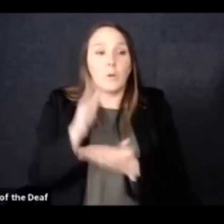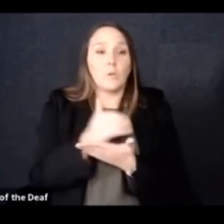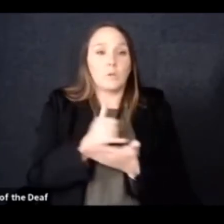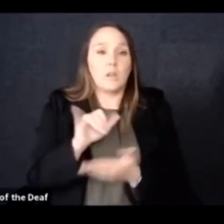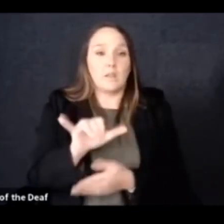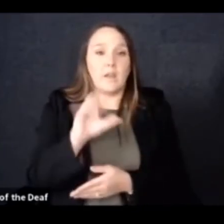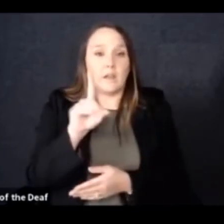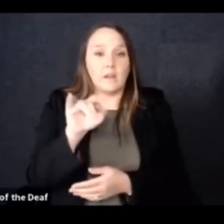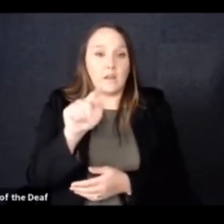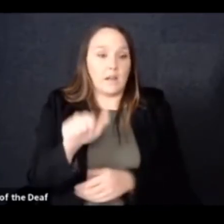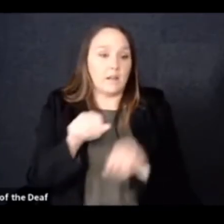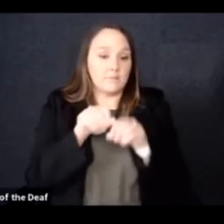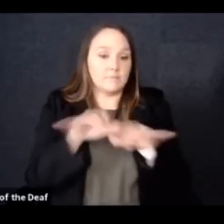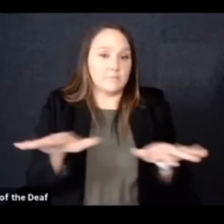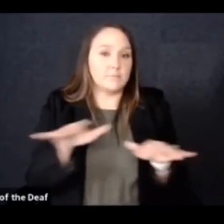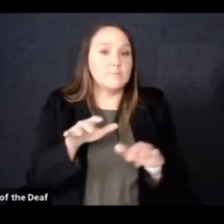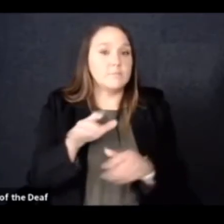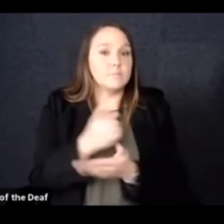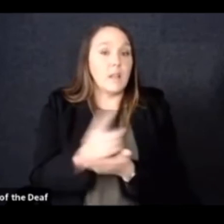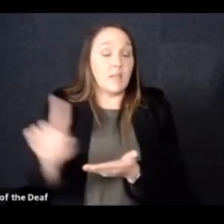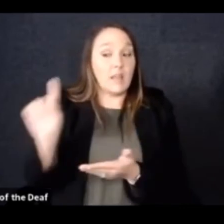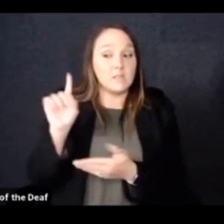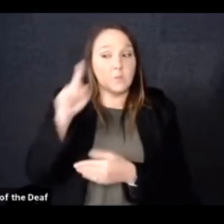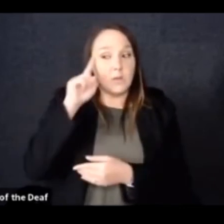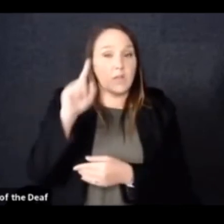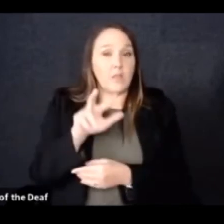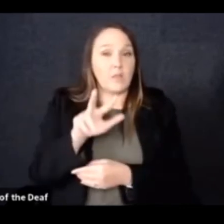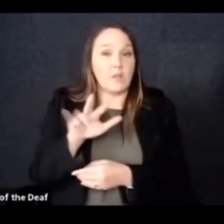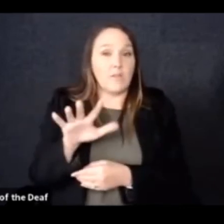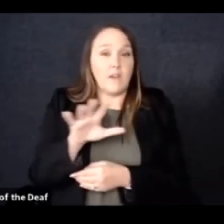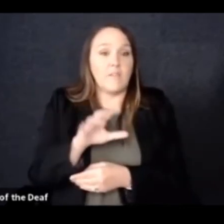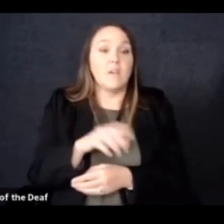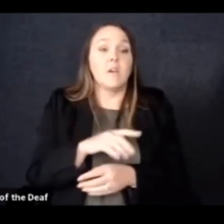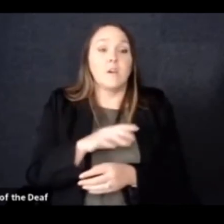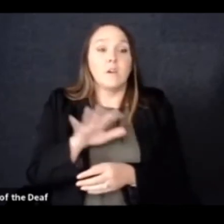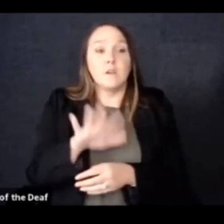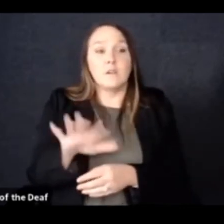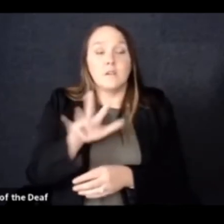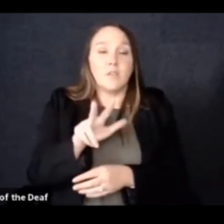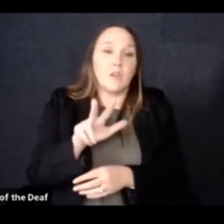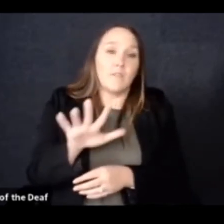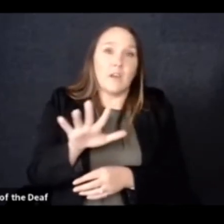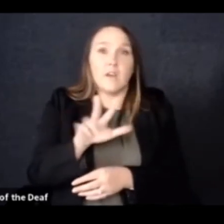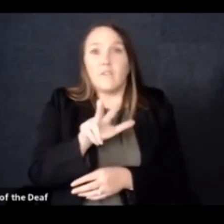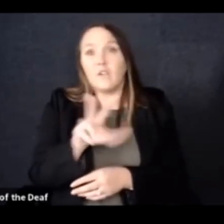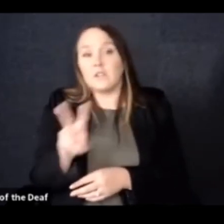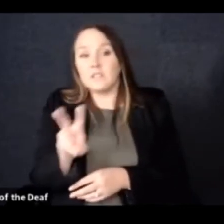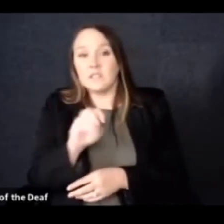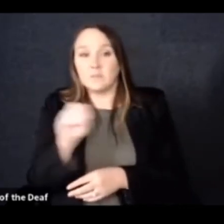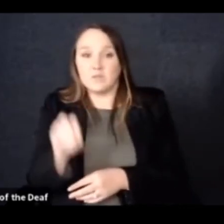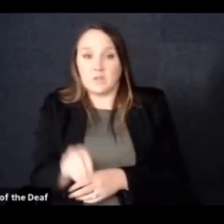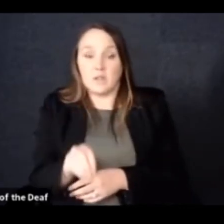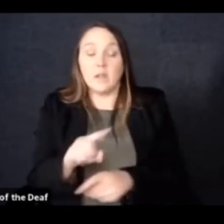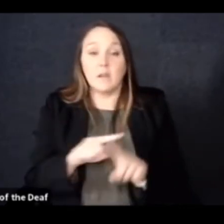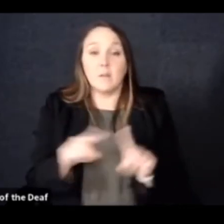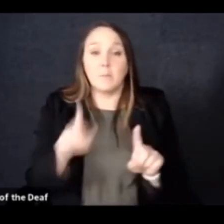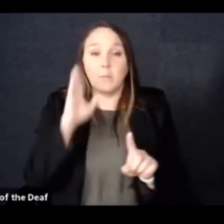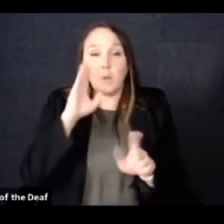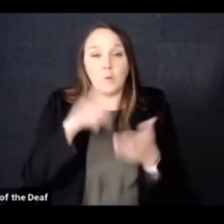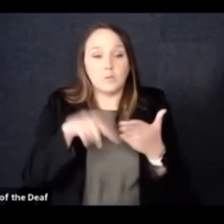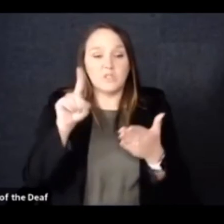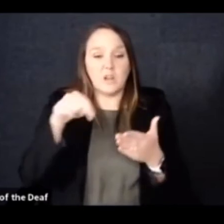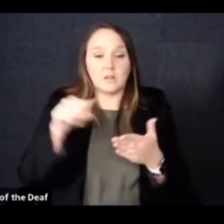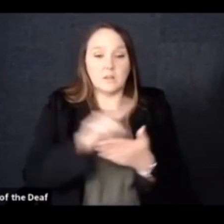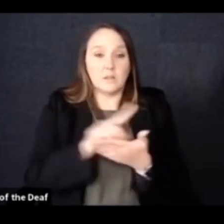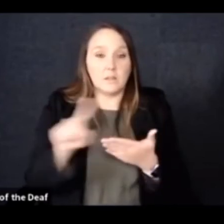get it over to you. As of last week, I believe when we spoke with Isabel, it was around that 35 to 36%, but we'll check it for this